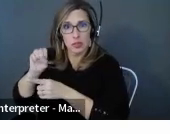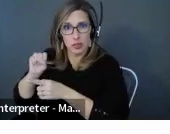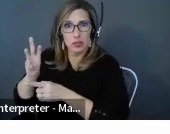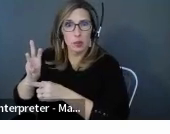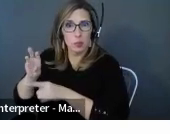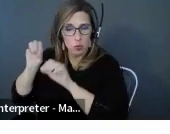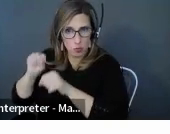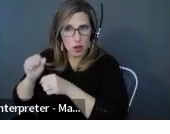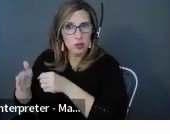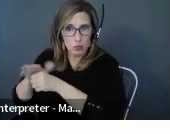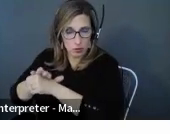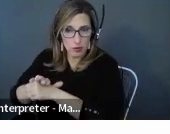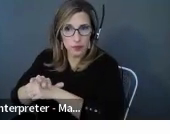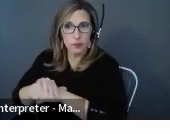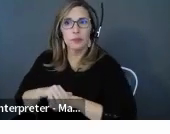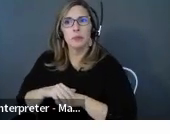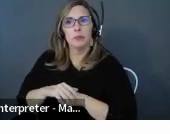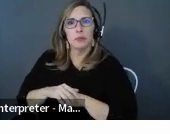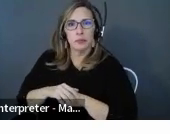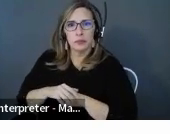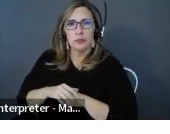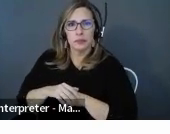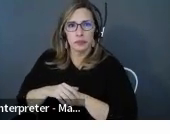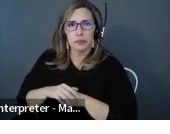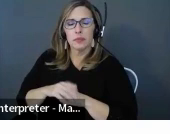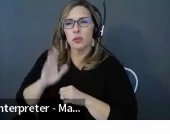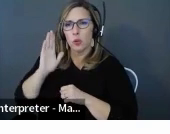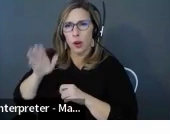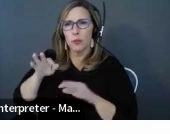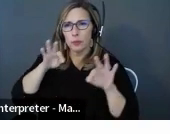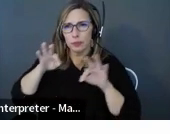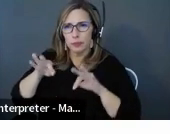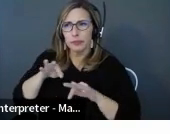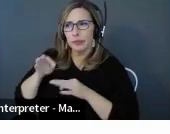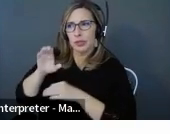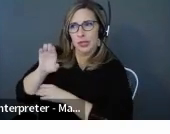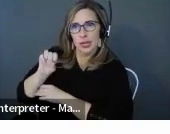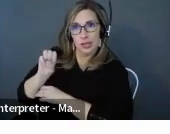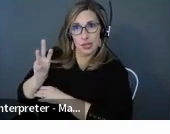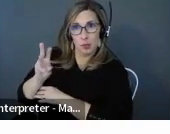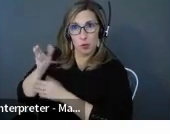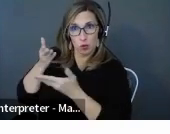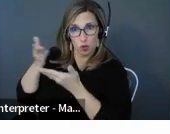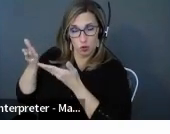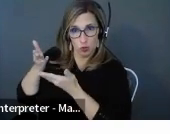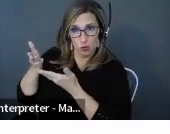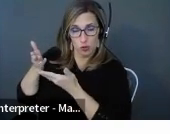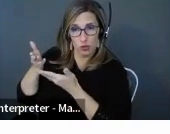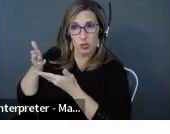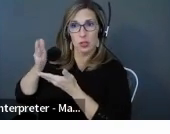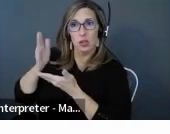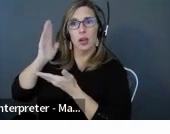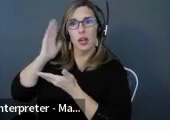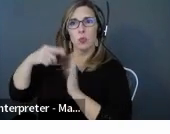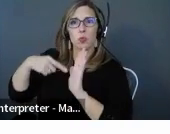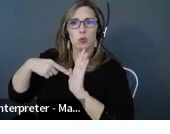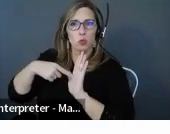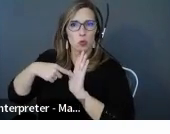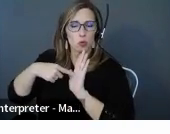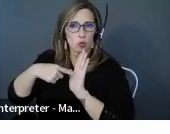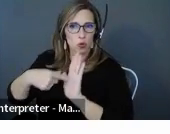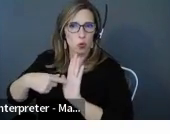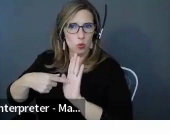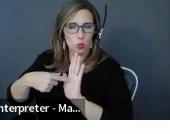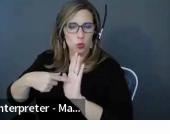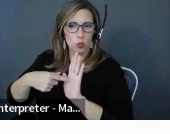slides each of the proposed CSW services and show you what coverage for the service exists in the state